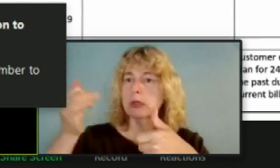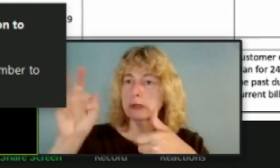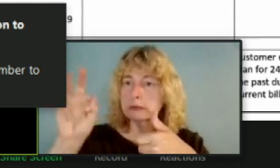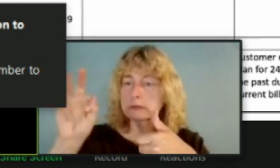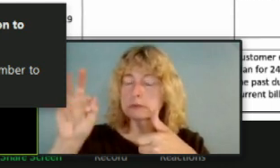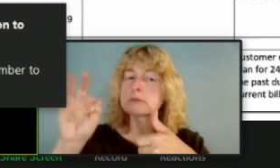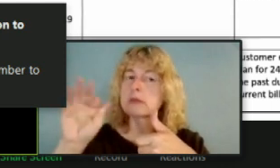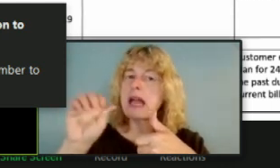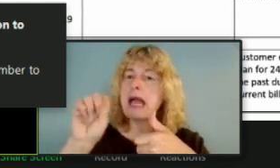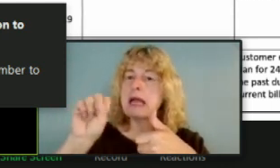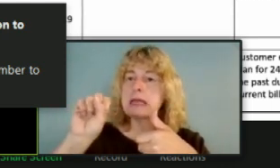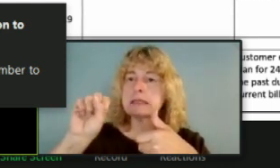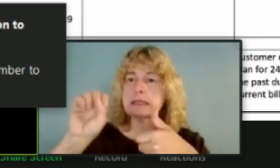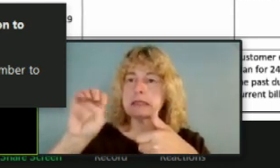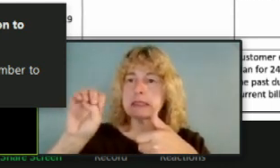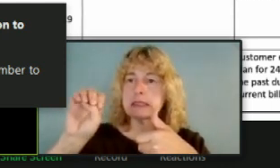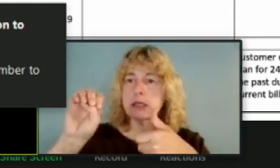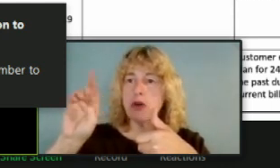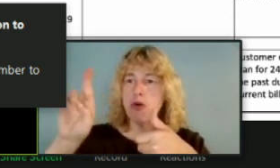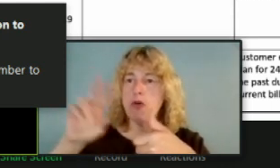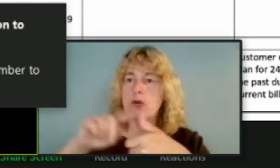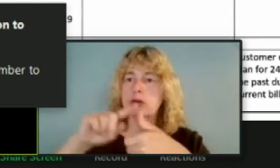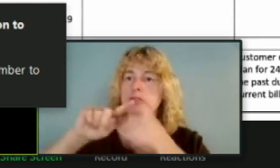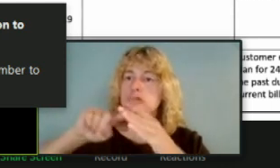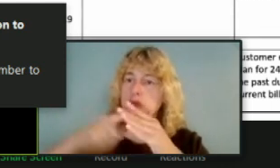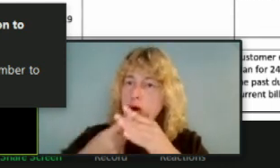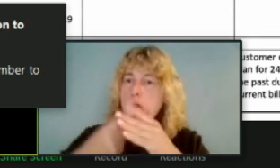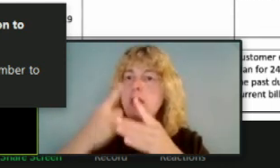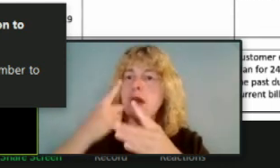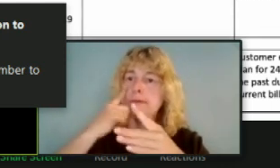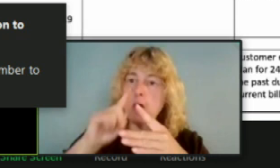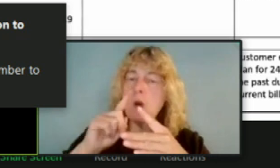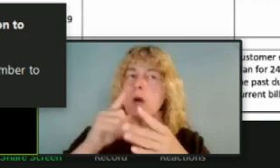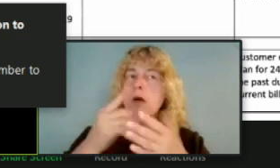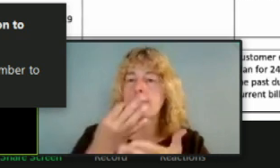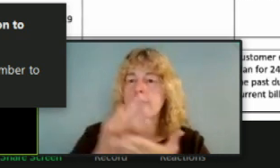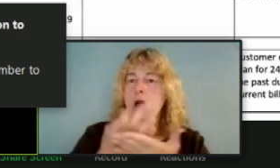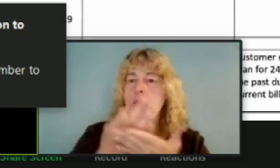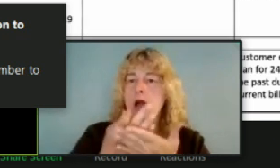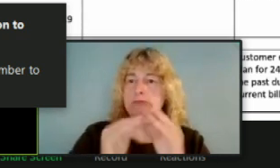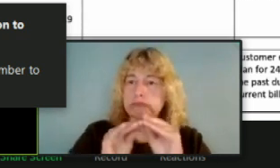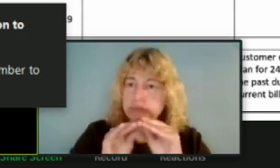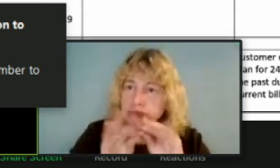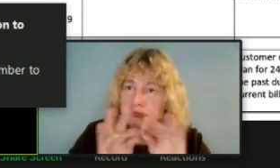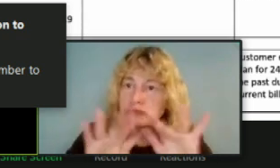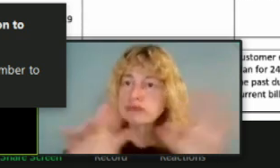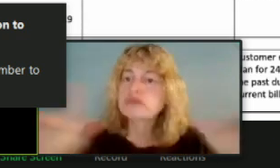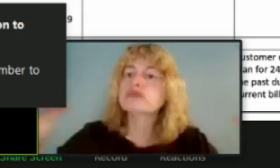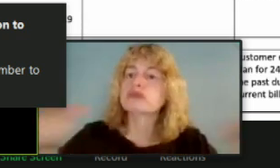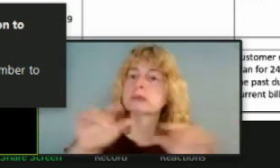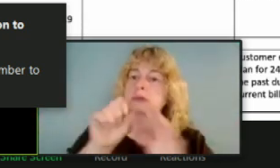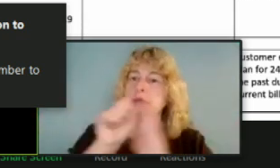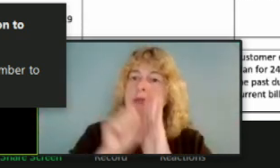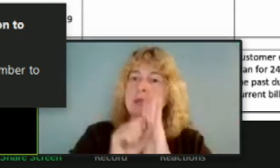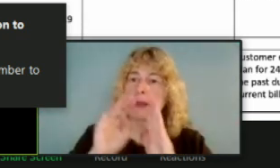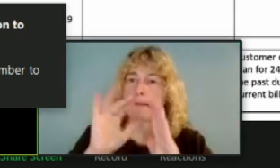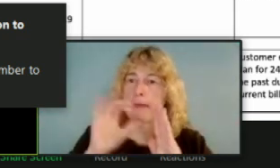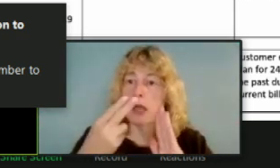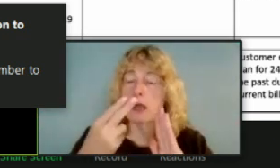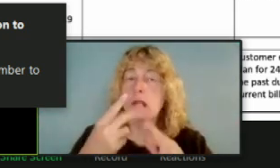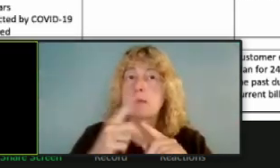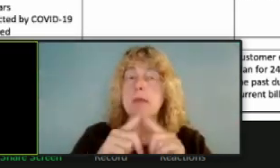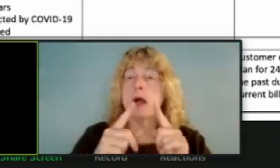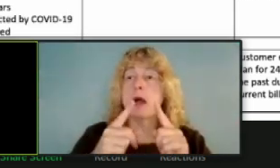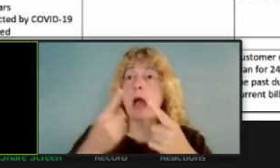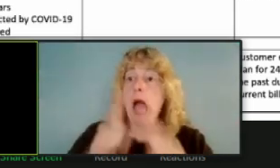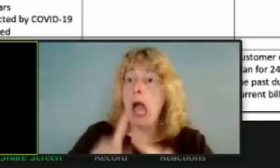assistance for the majority of the funding that's released in the state of Michigan. When COVID started, there's a lot of changes that happened with the SER, and